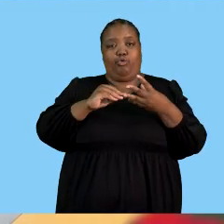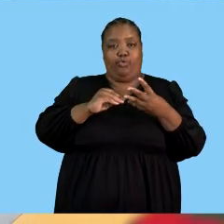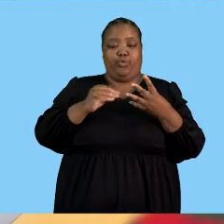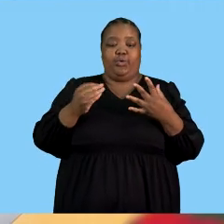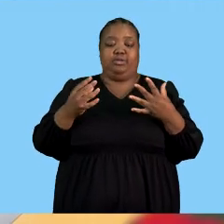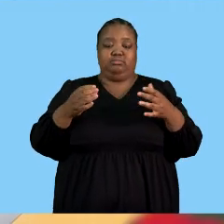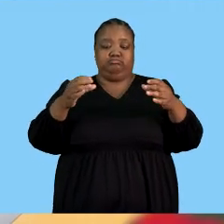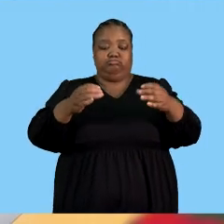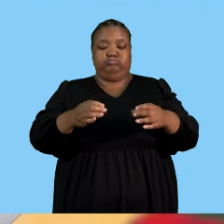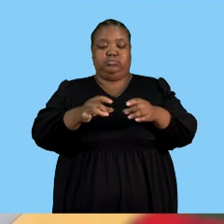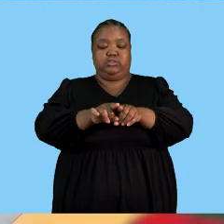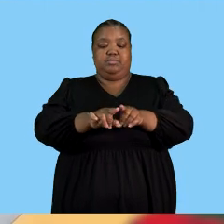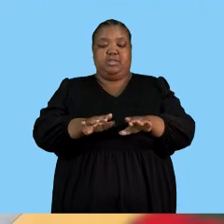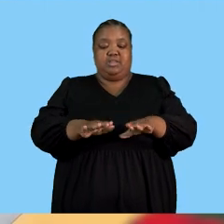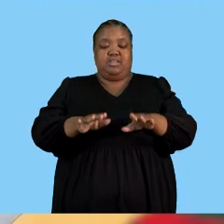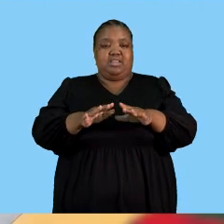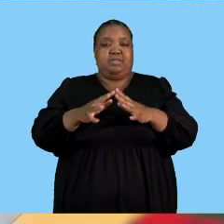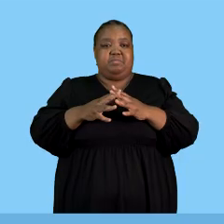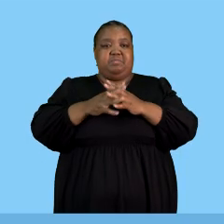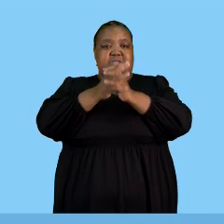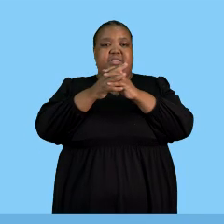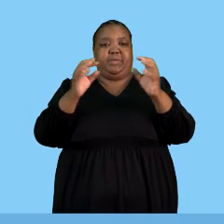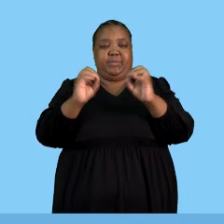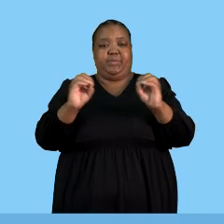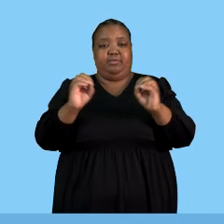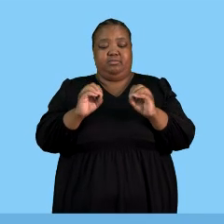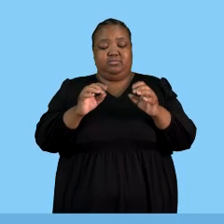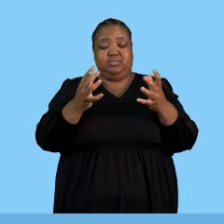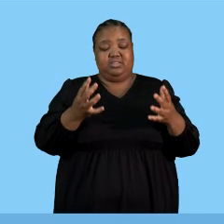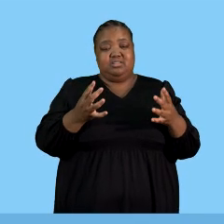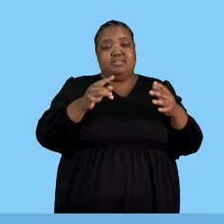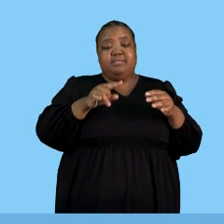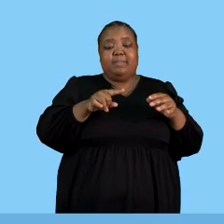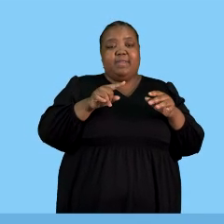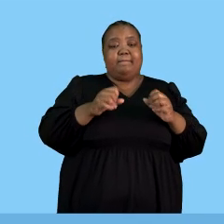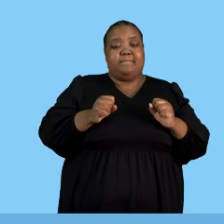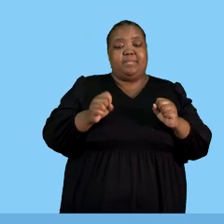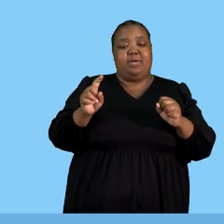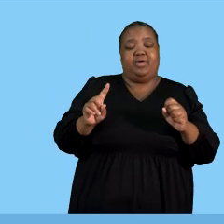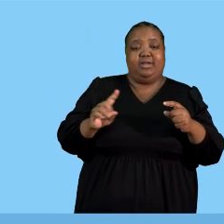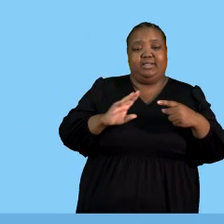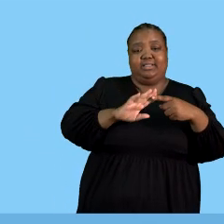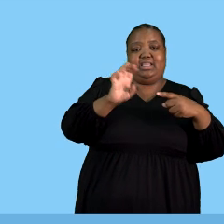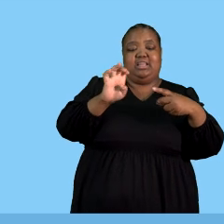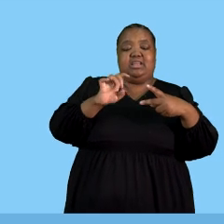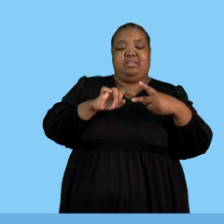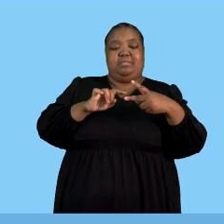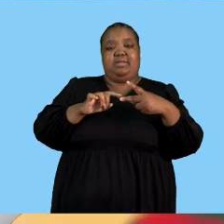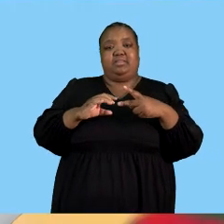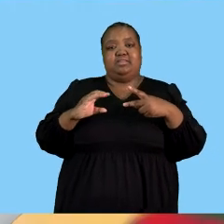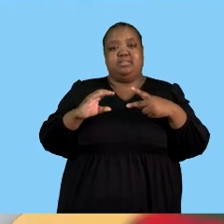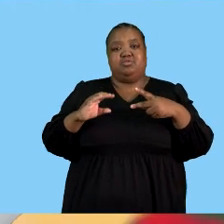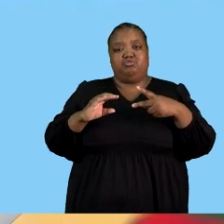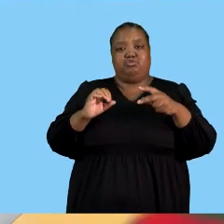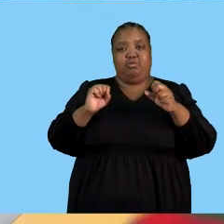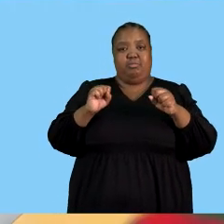those things are mixed in the same place, it becomes a mixture of elements and compounds, because within that mixture we have both elements and